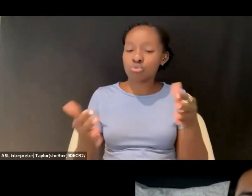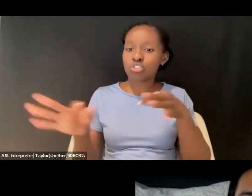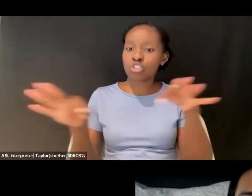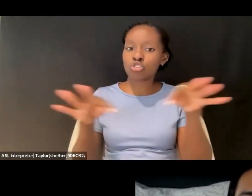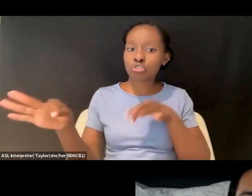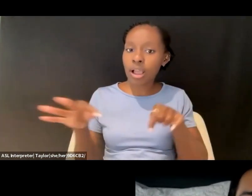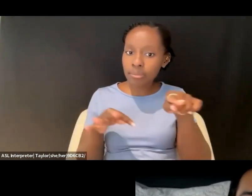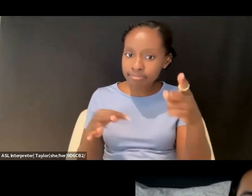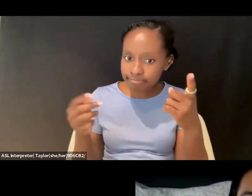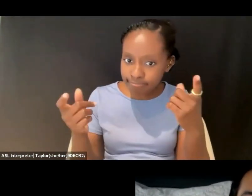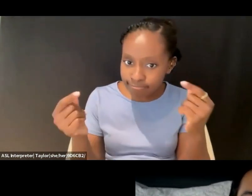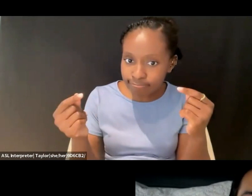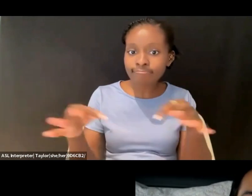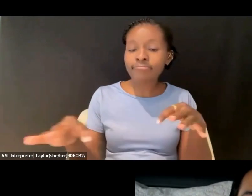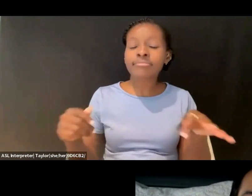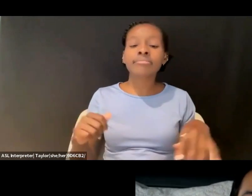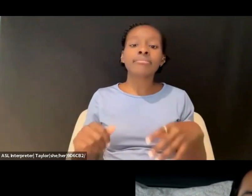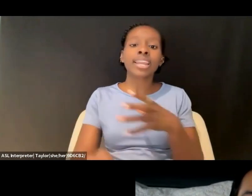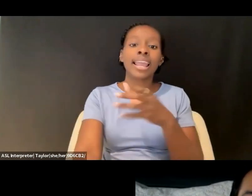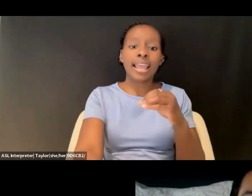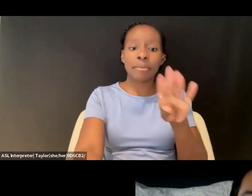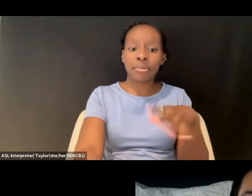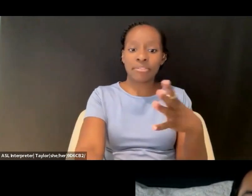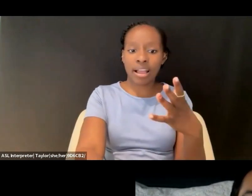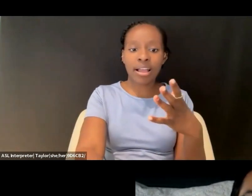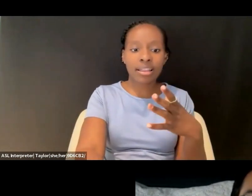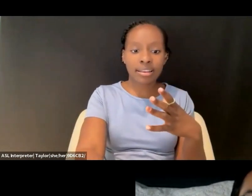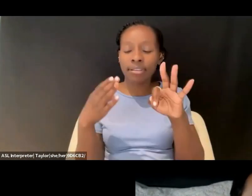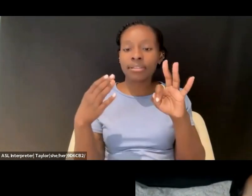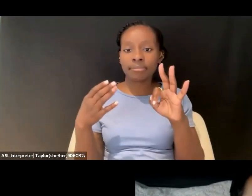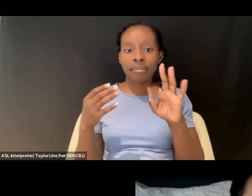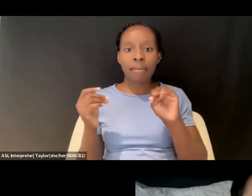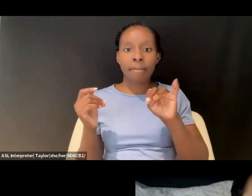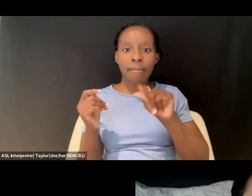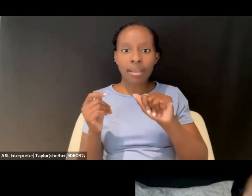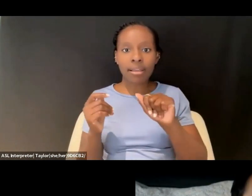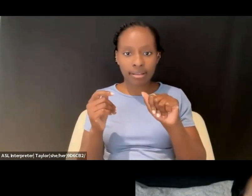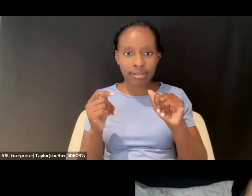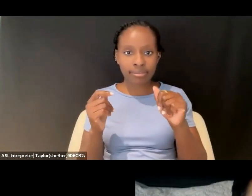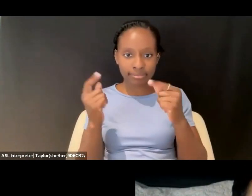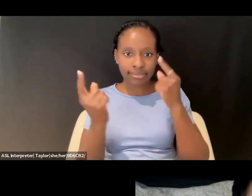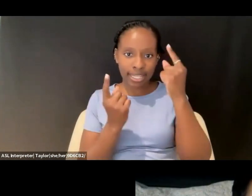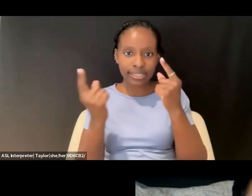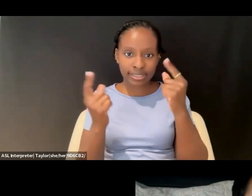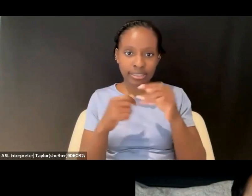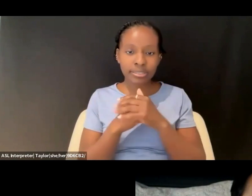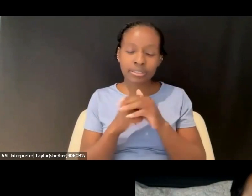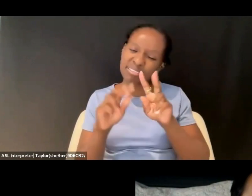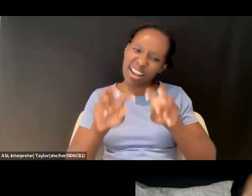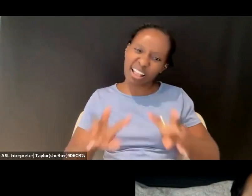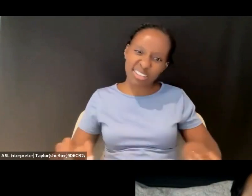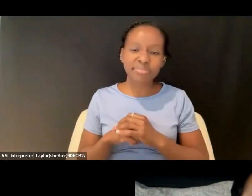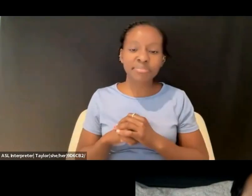did and give the results of that meta-analysis. Exactly. Yeah. And will it be in